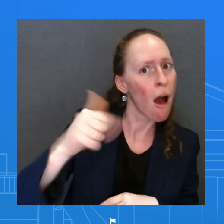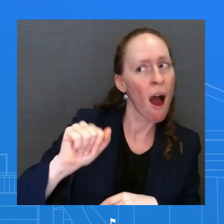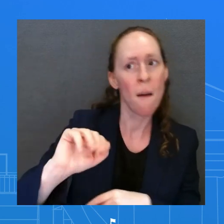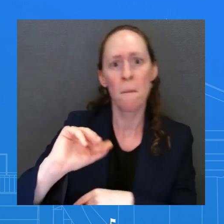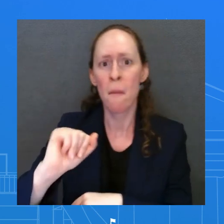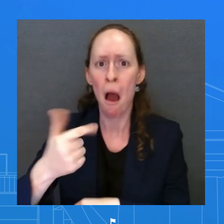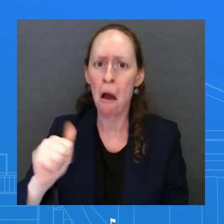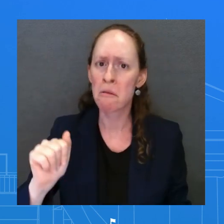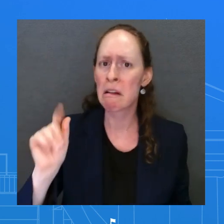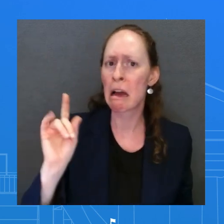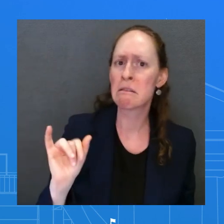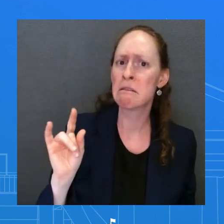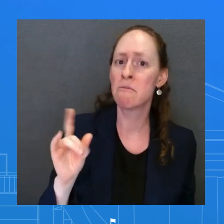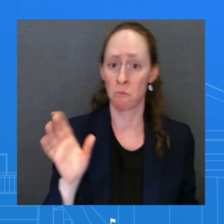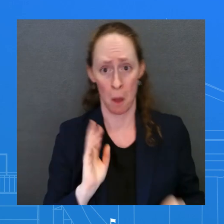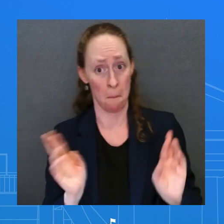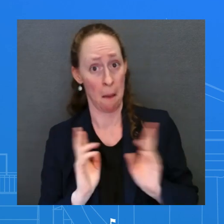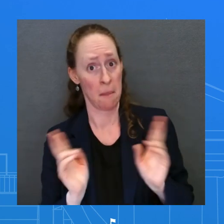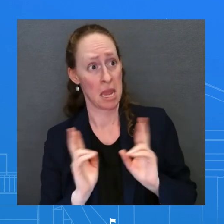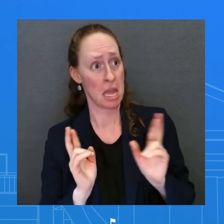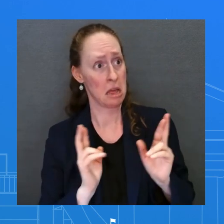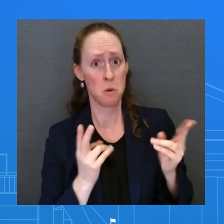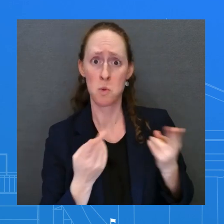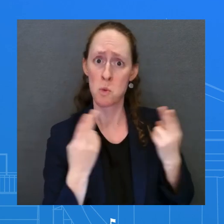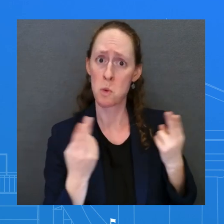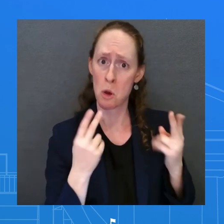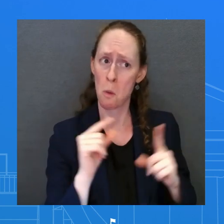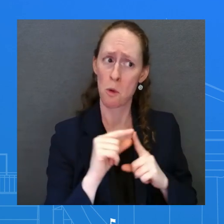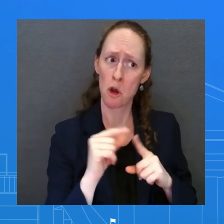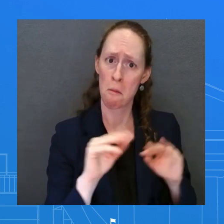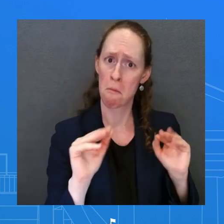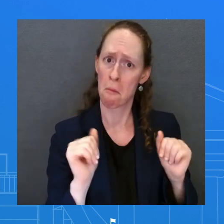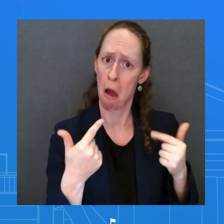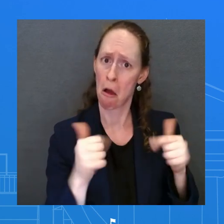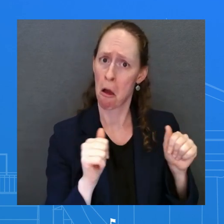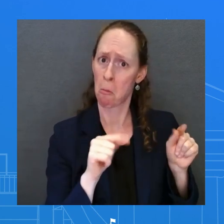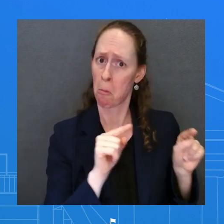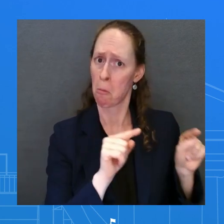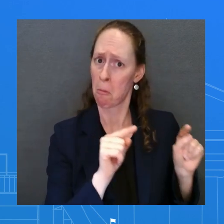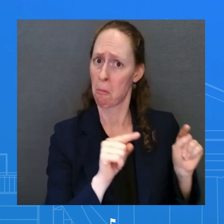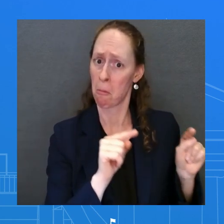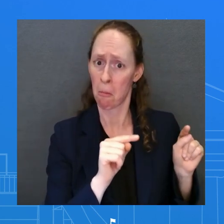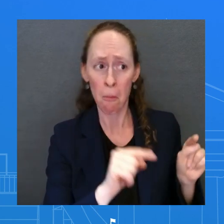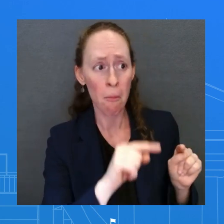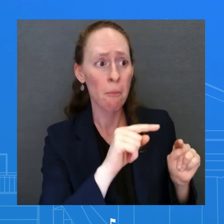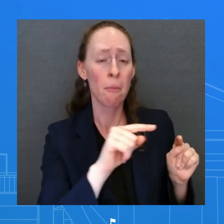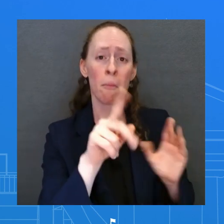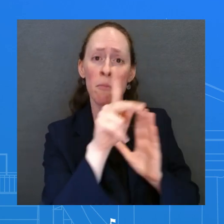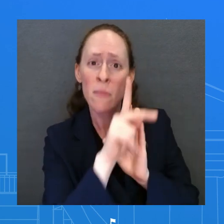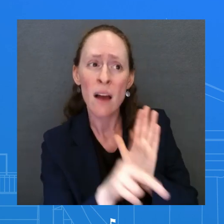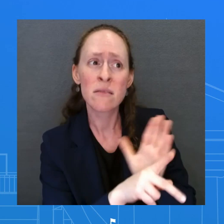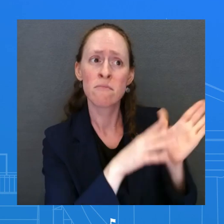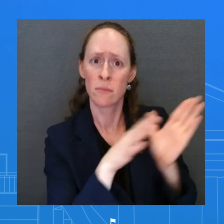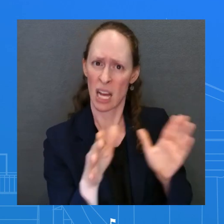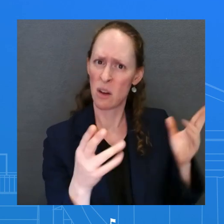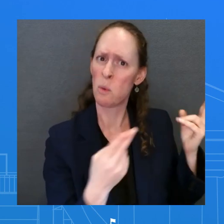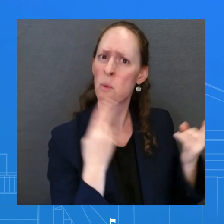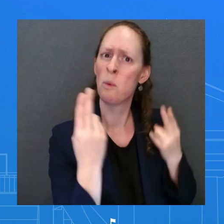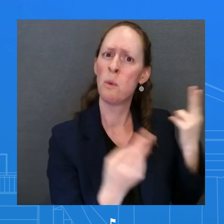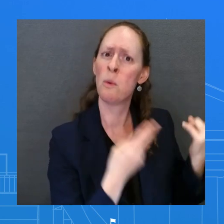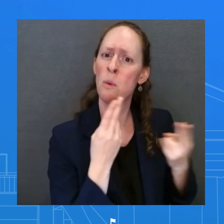own proposals, their own policies. And so we have used the term MAGA in an official capacity as we